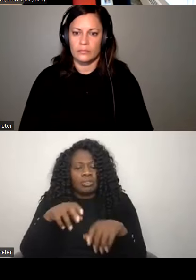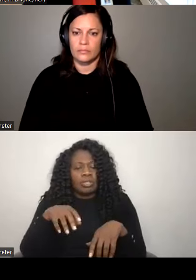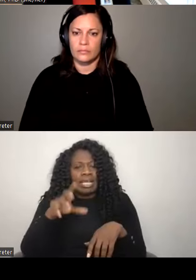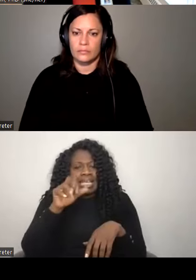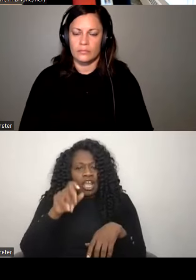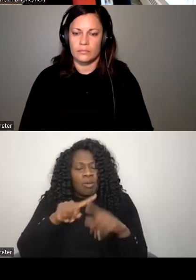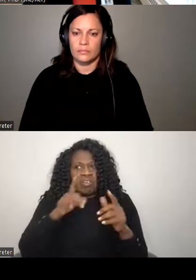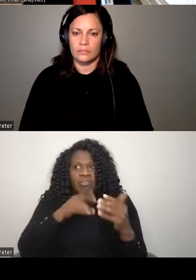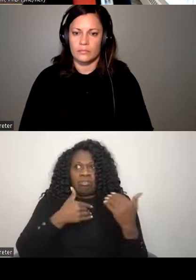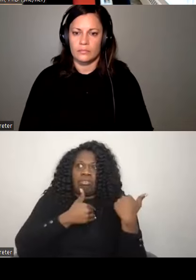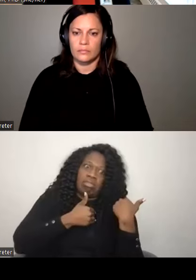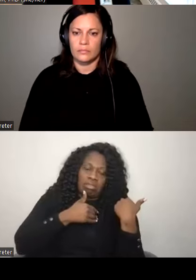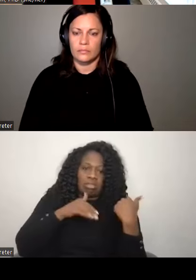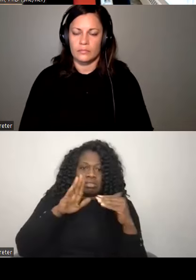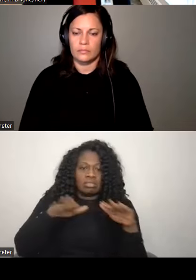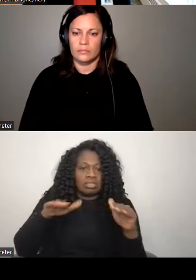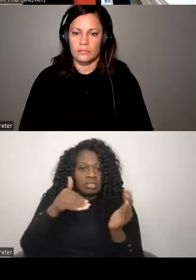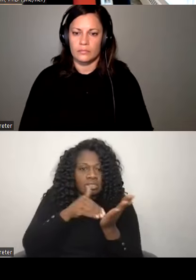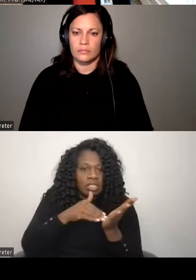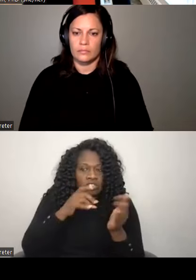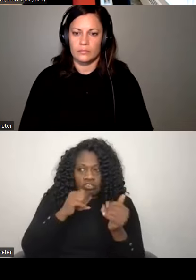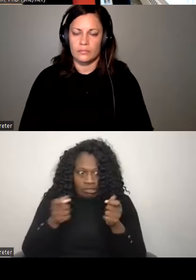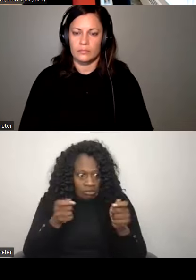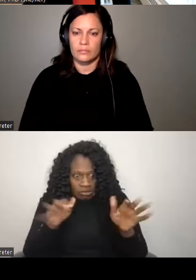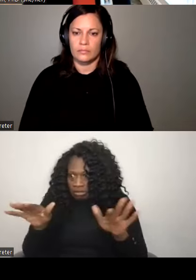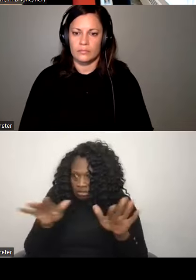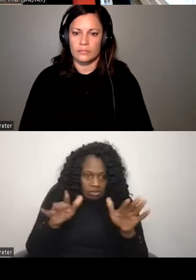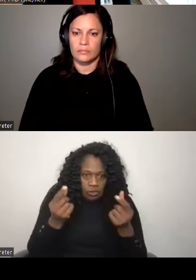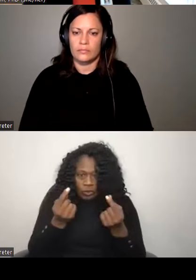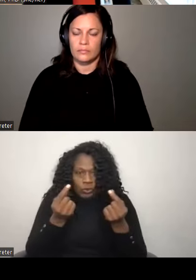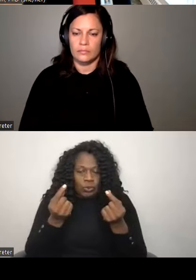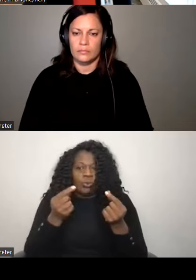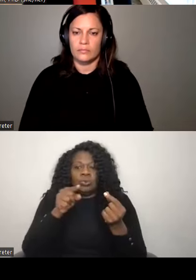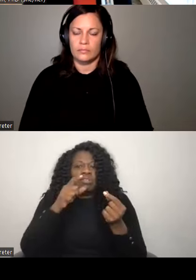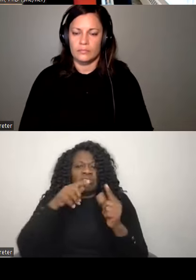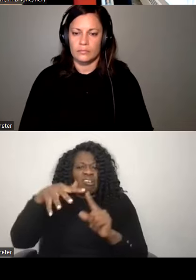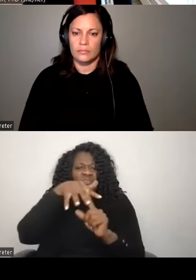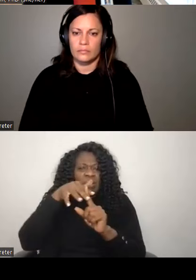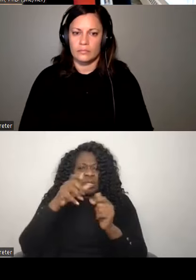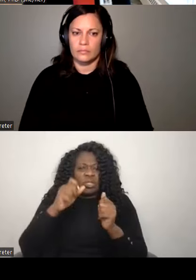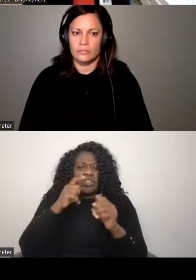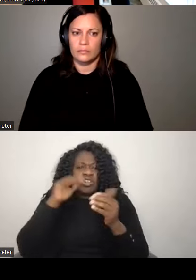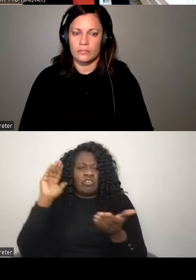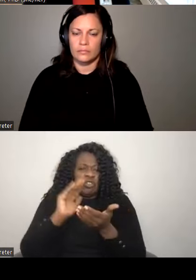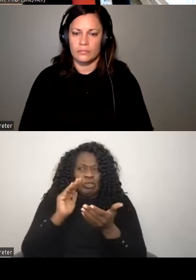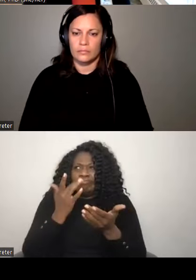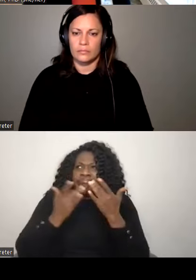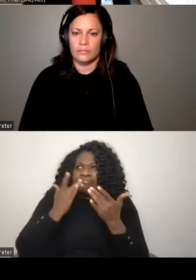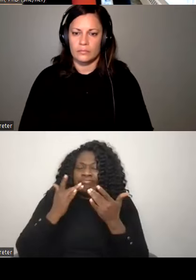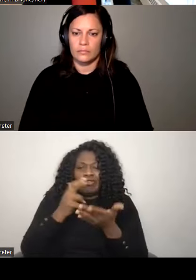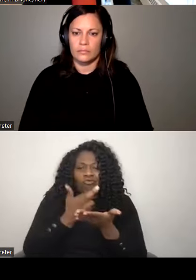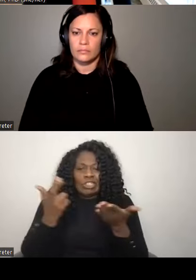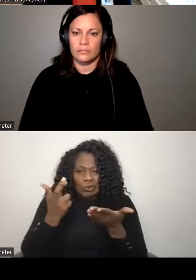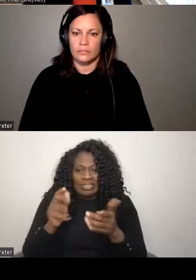on our pediatricians who are trying to kind of navigate and manage this in the environment of having fewer resources.